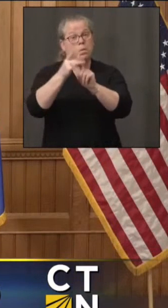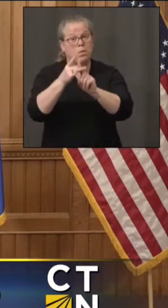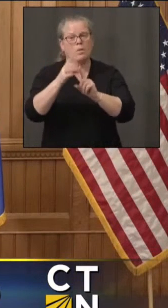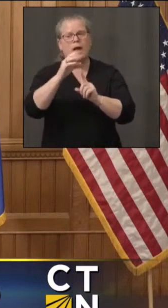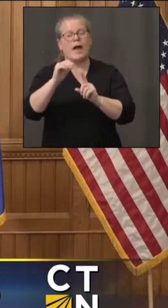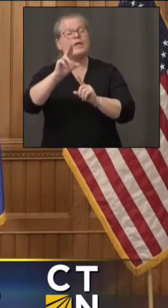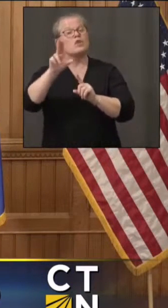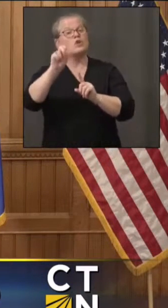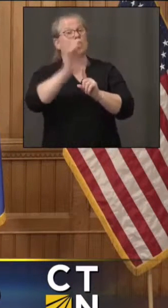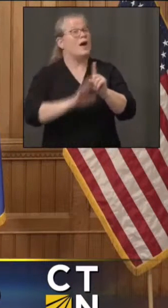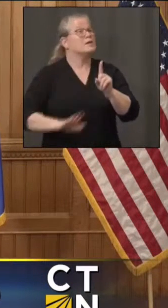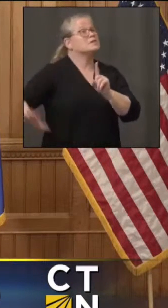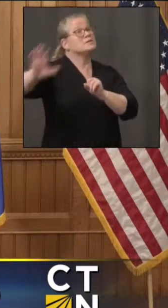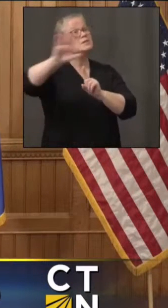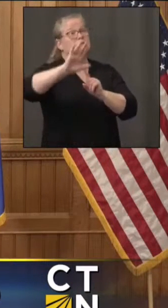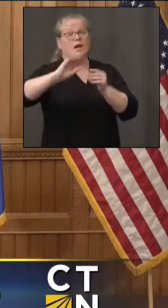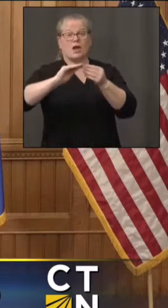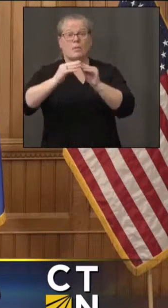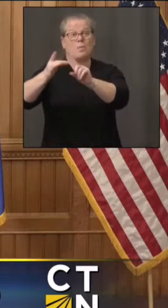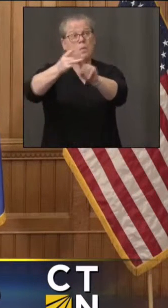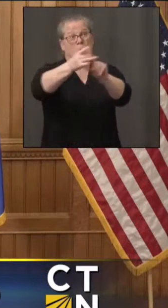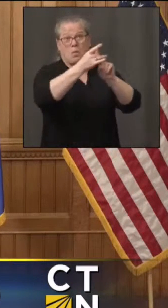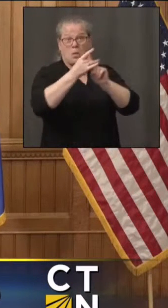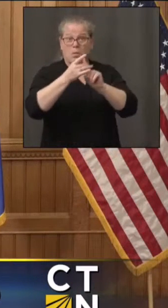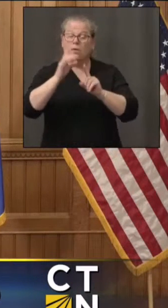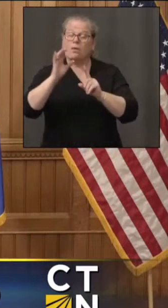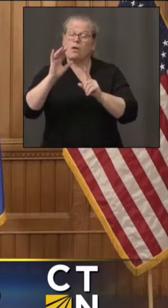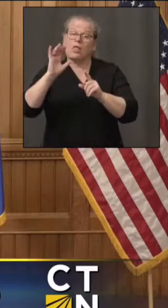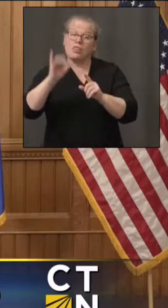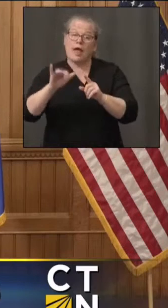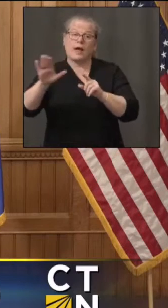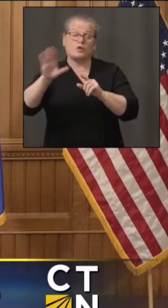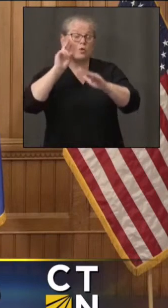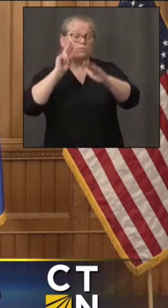thought it would be in October? Is it where it should be?